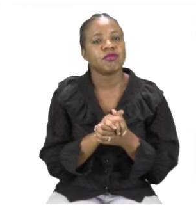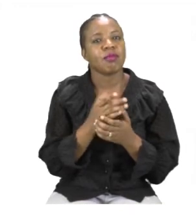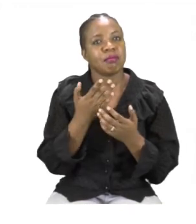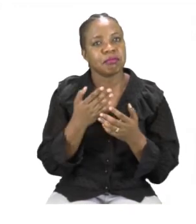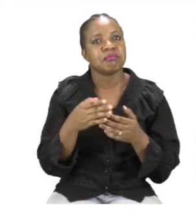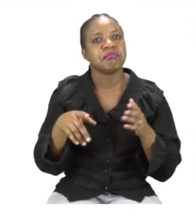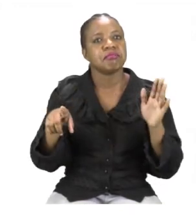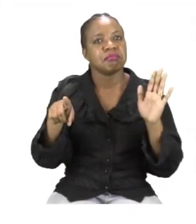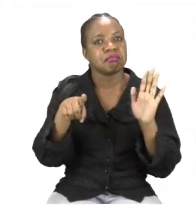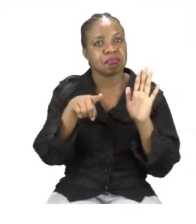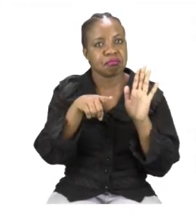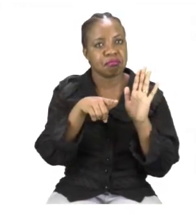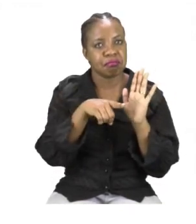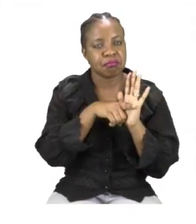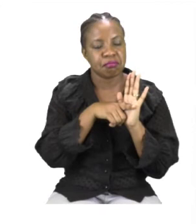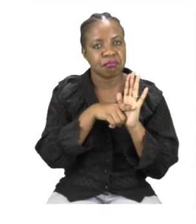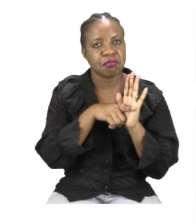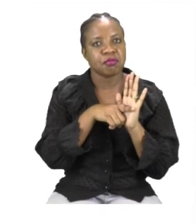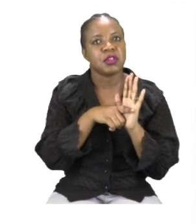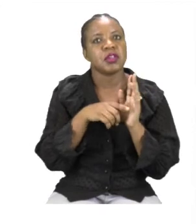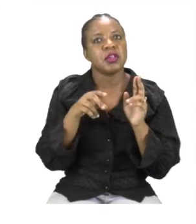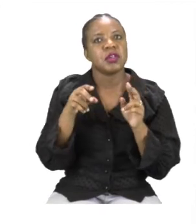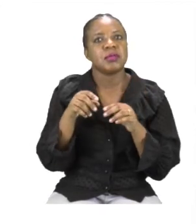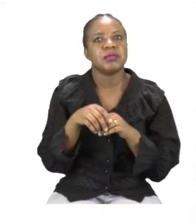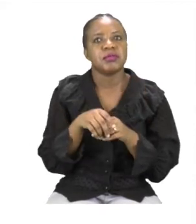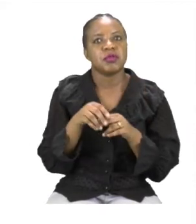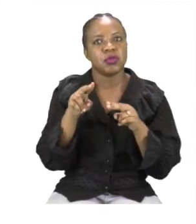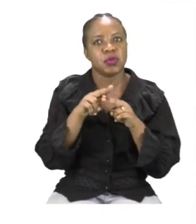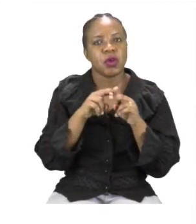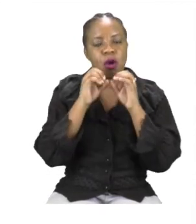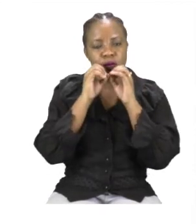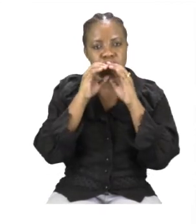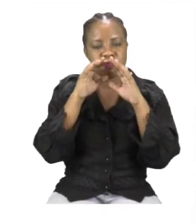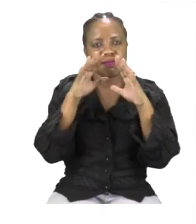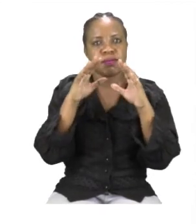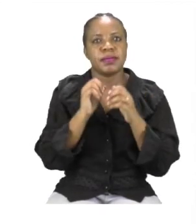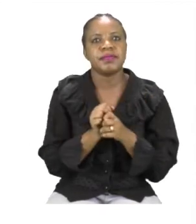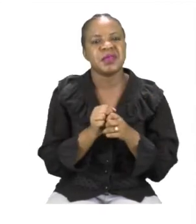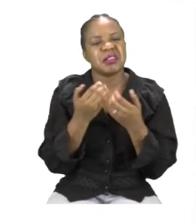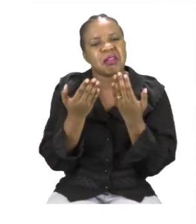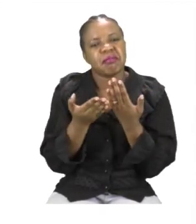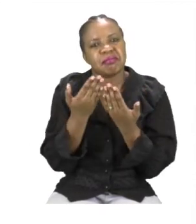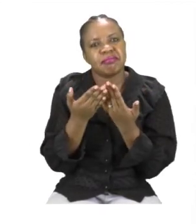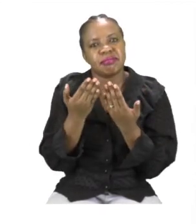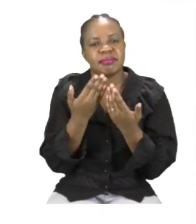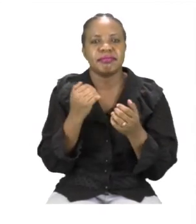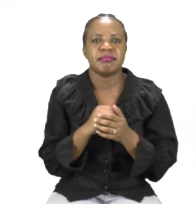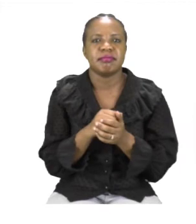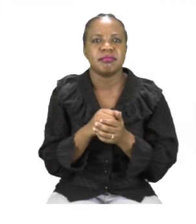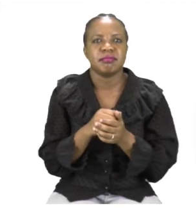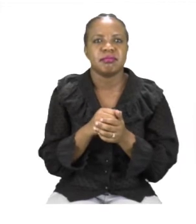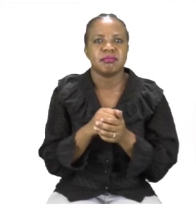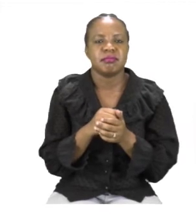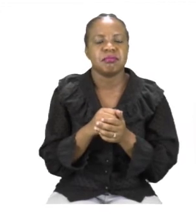subtraction with the balloon. Now the subtraction with the balloon is very simple, boys and girls, because all we are doing